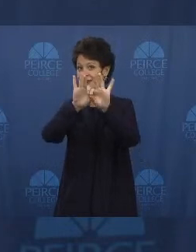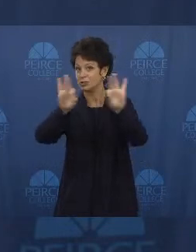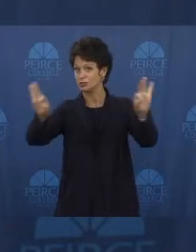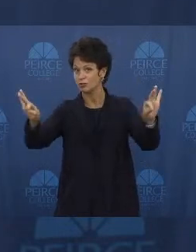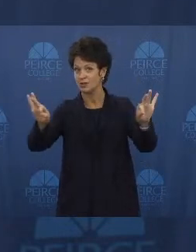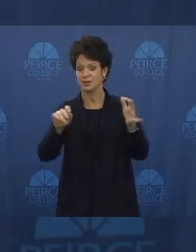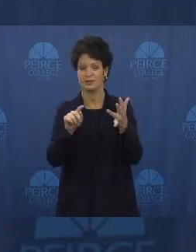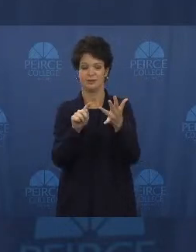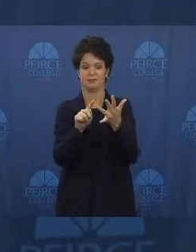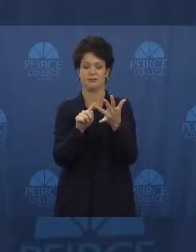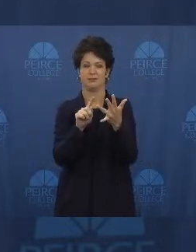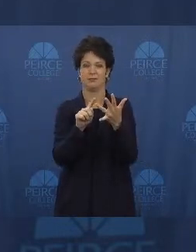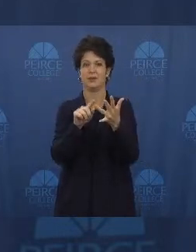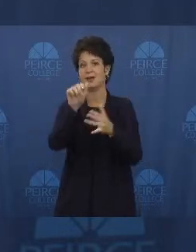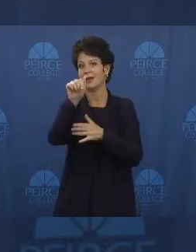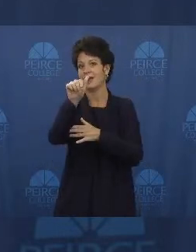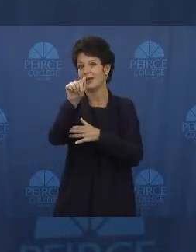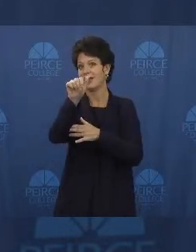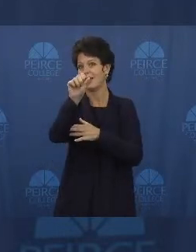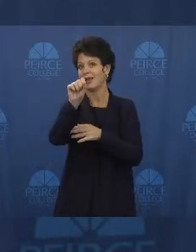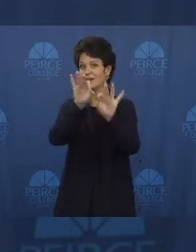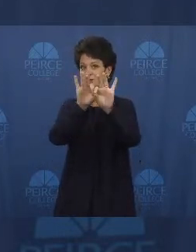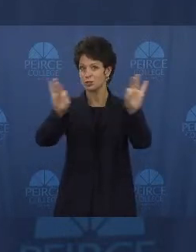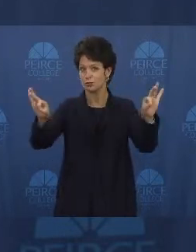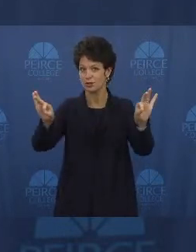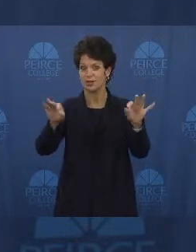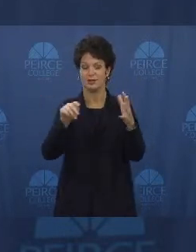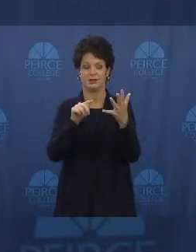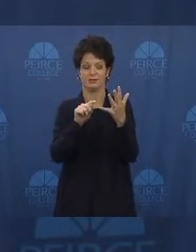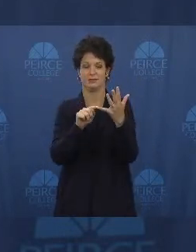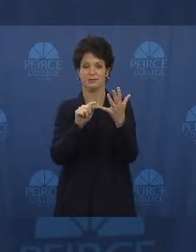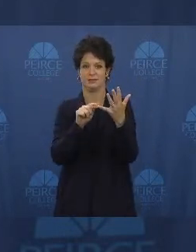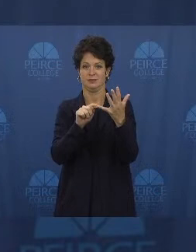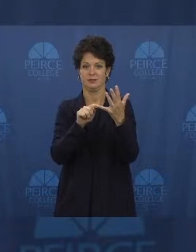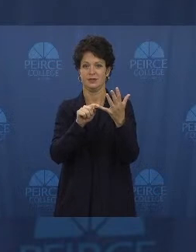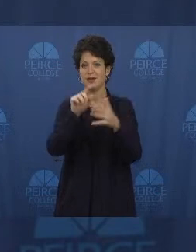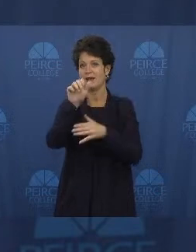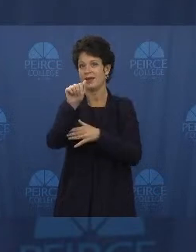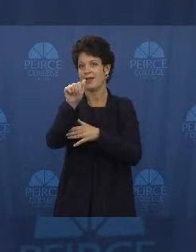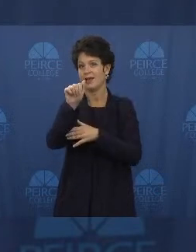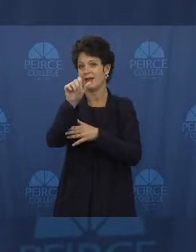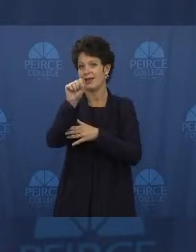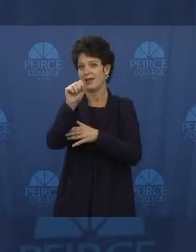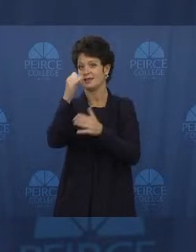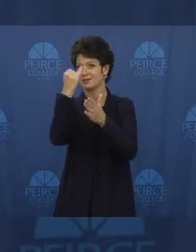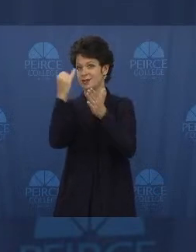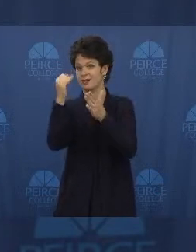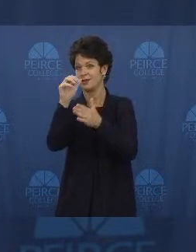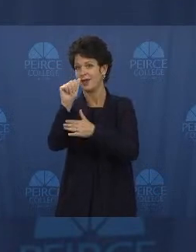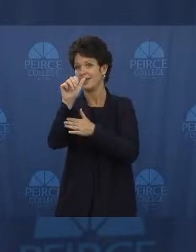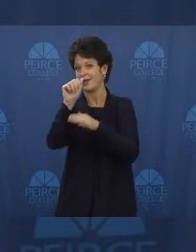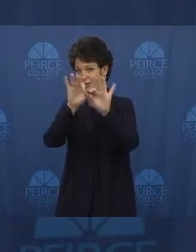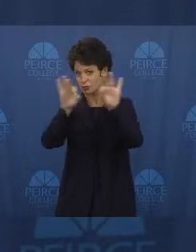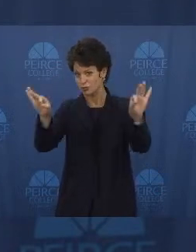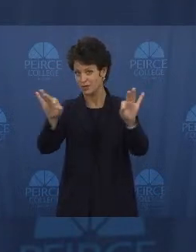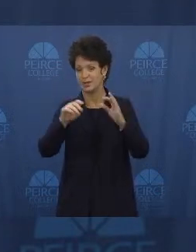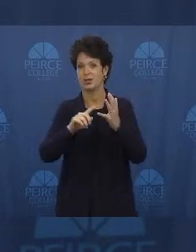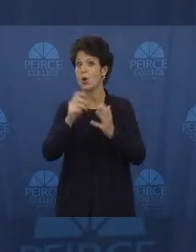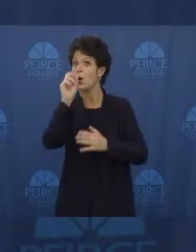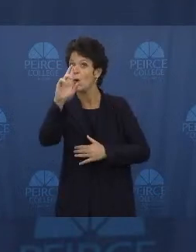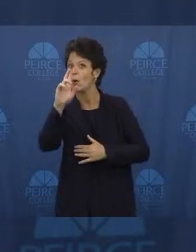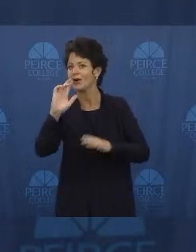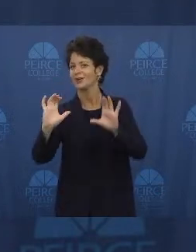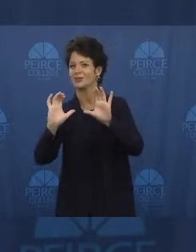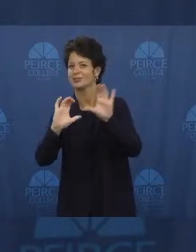degree, Associate in Science degree, Associate in Arts degree, or